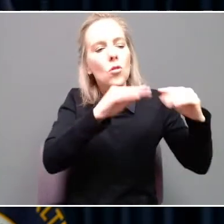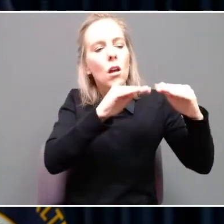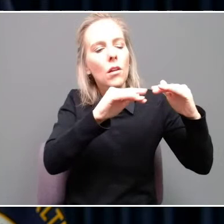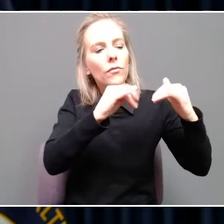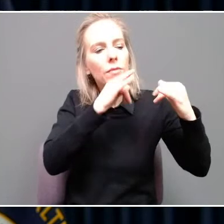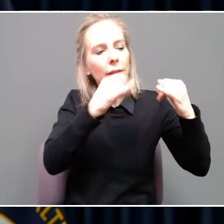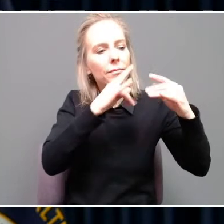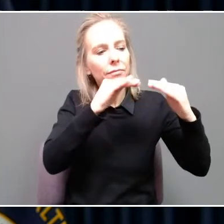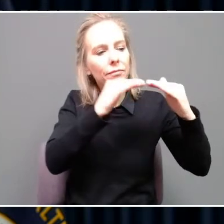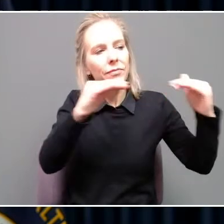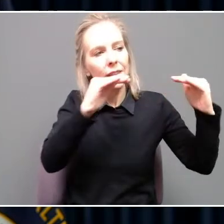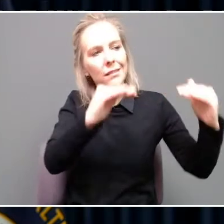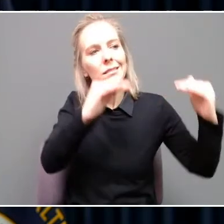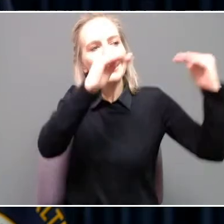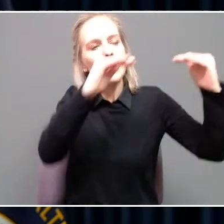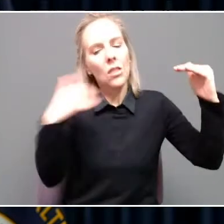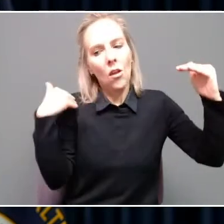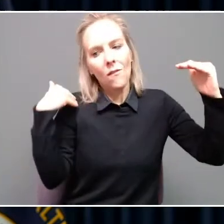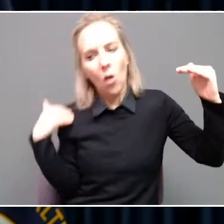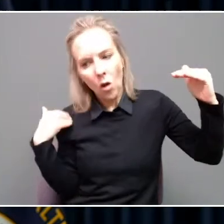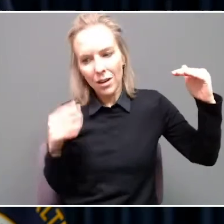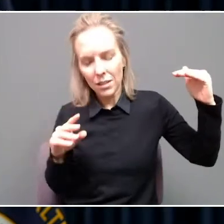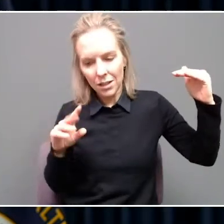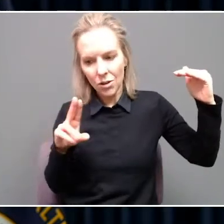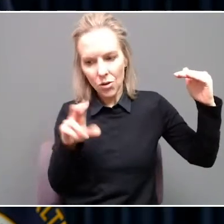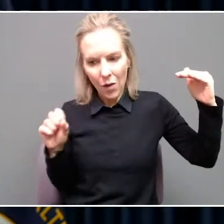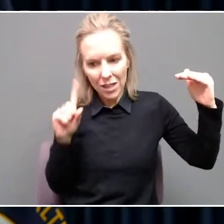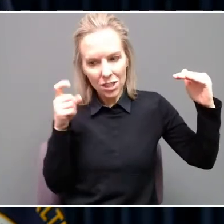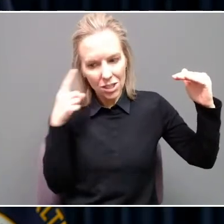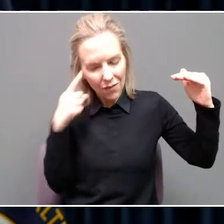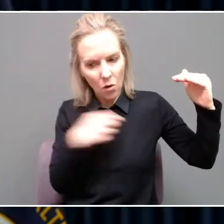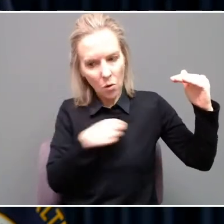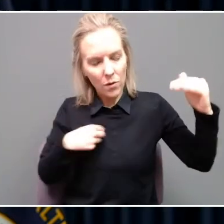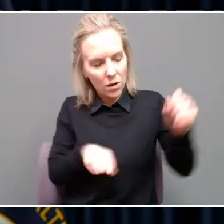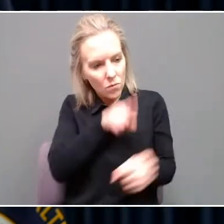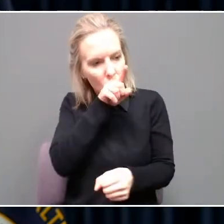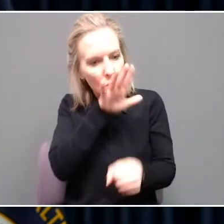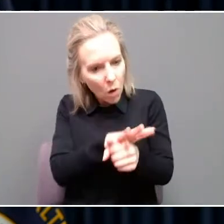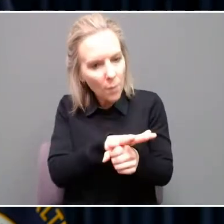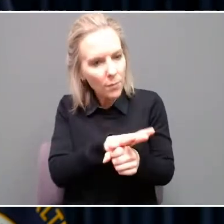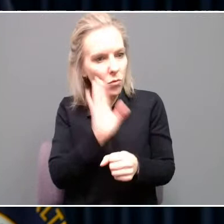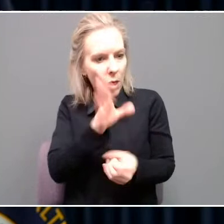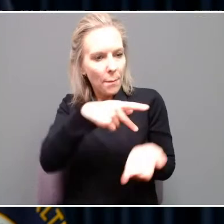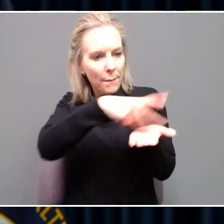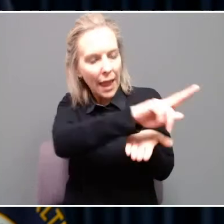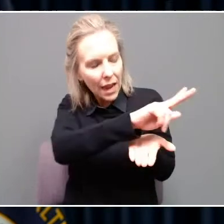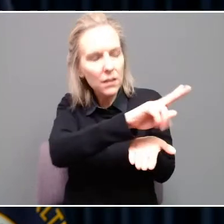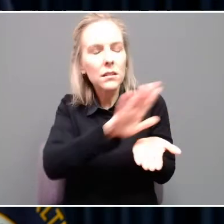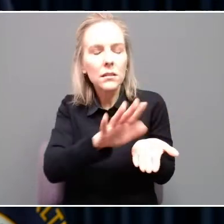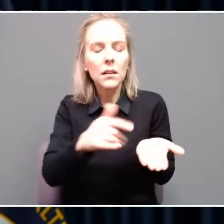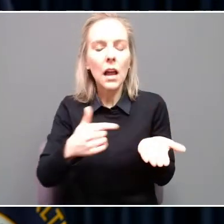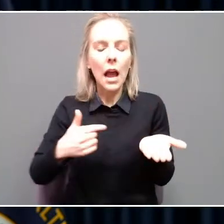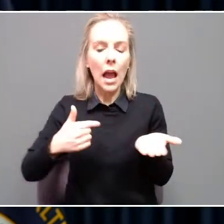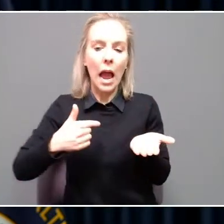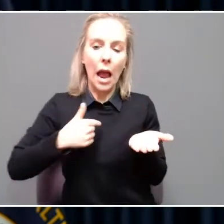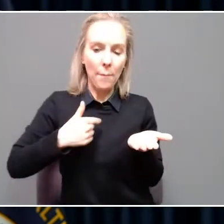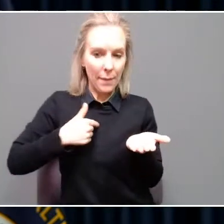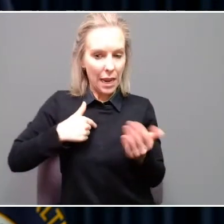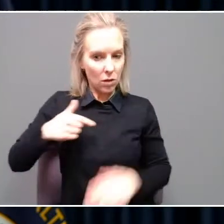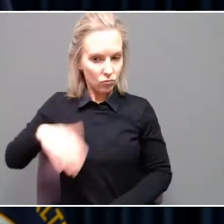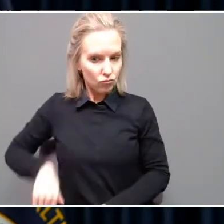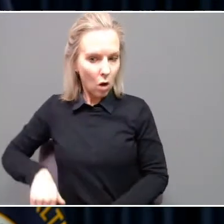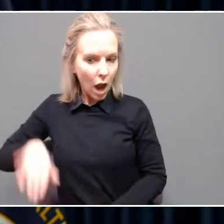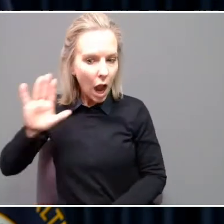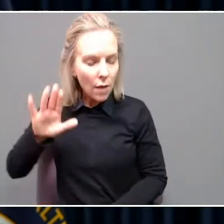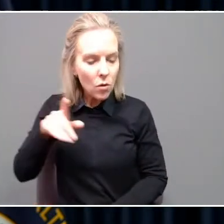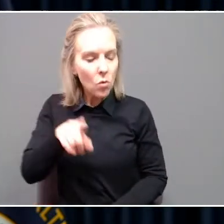on the debts that the United States government made a promise that it's going to pay. Well, I was raised that when you give your word, it's your bond.